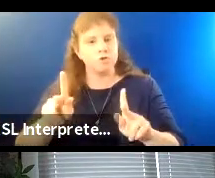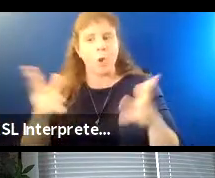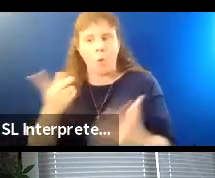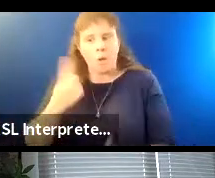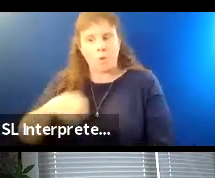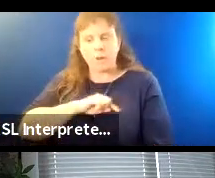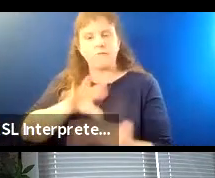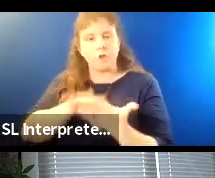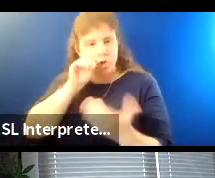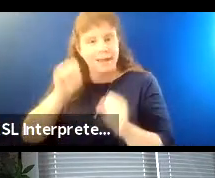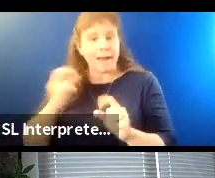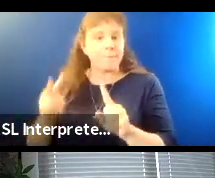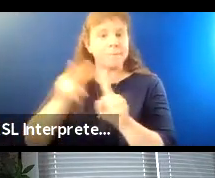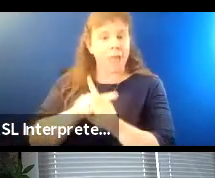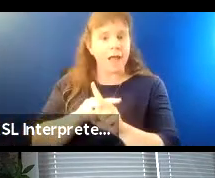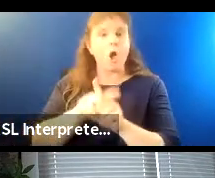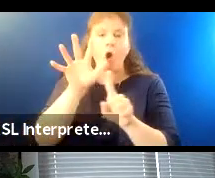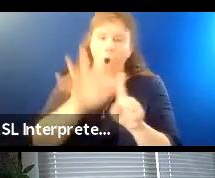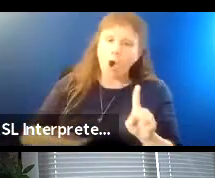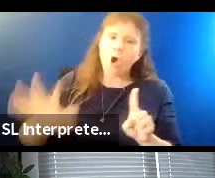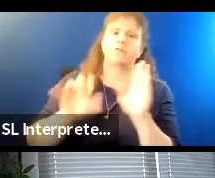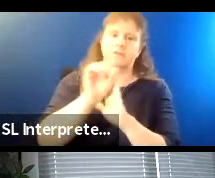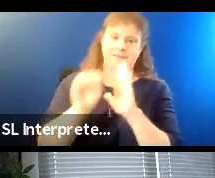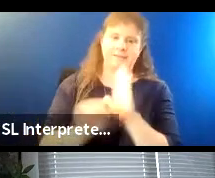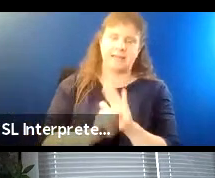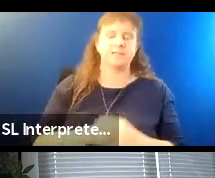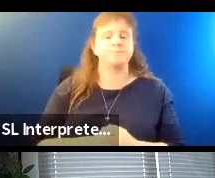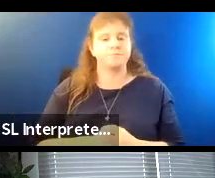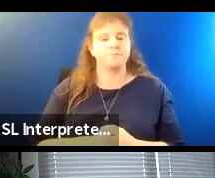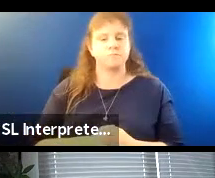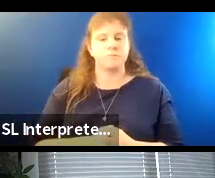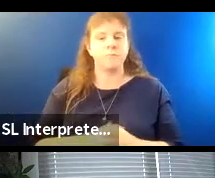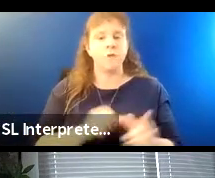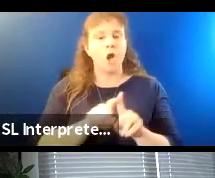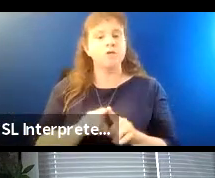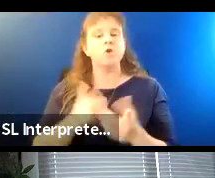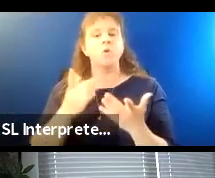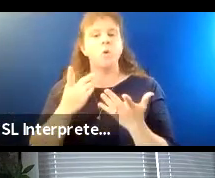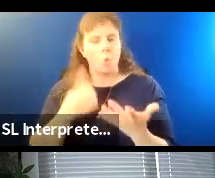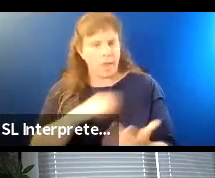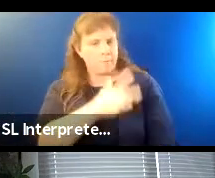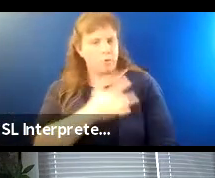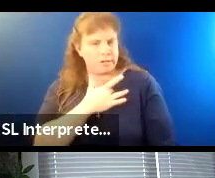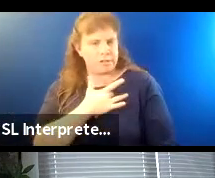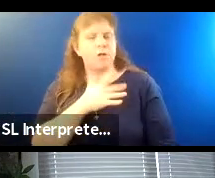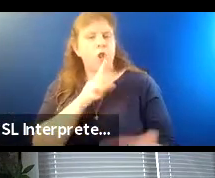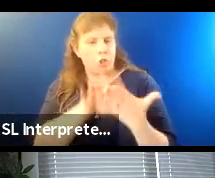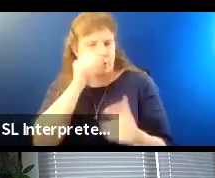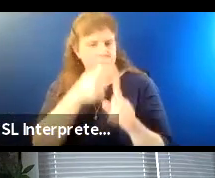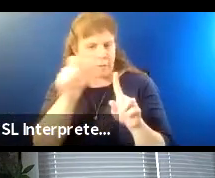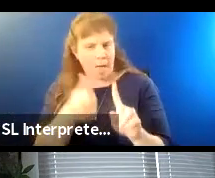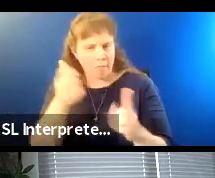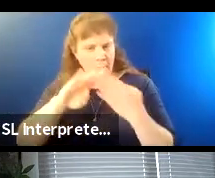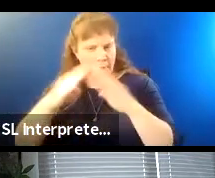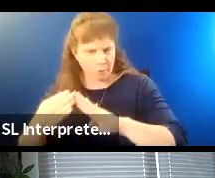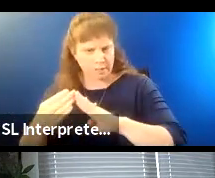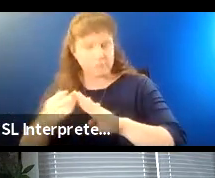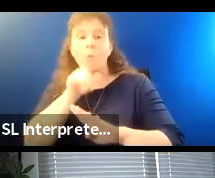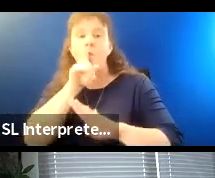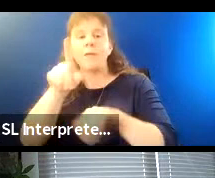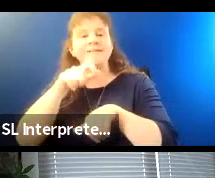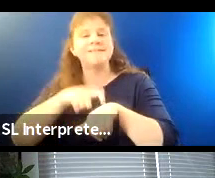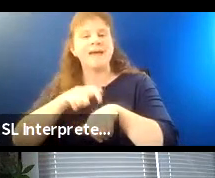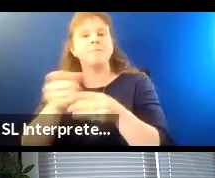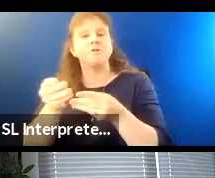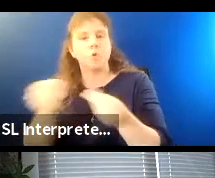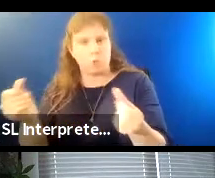applied and scaled statewide. We also really appreciated learning from other communities in what were real-time solutions